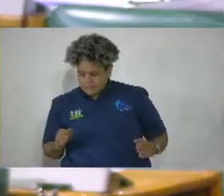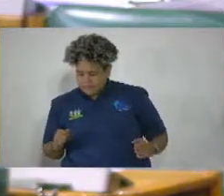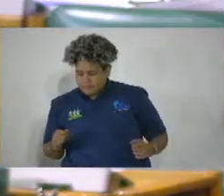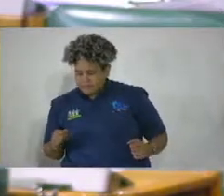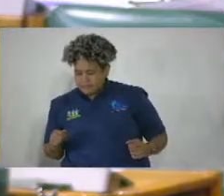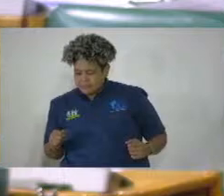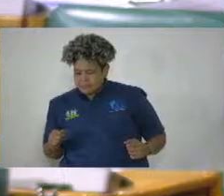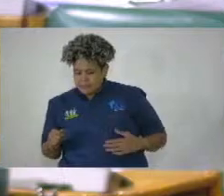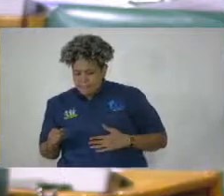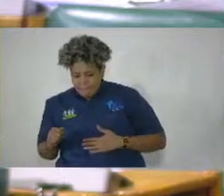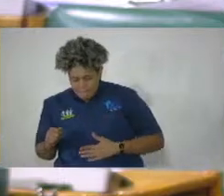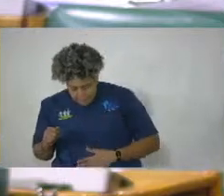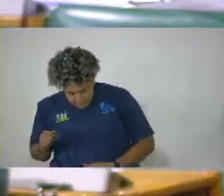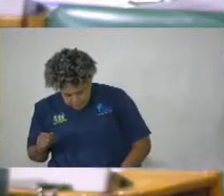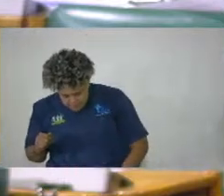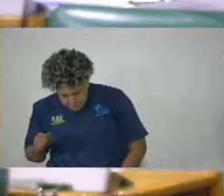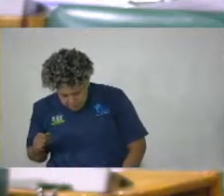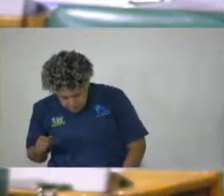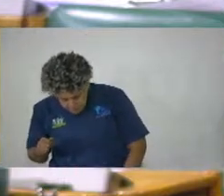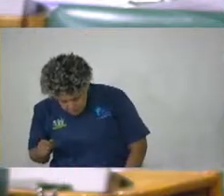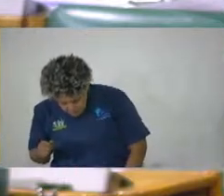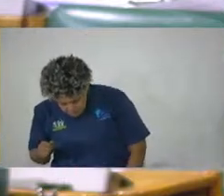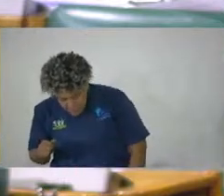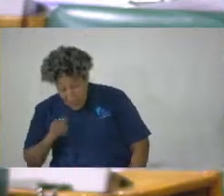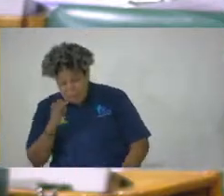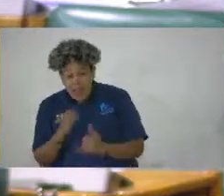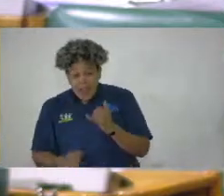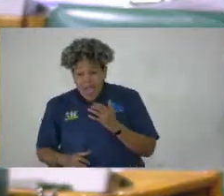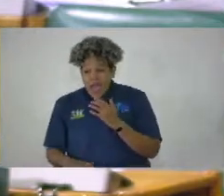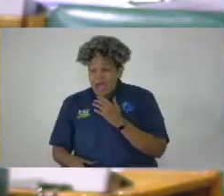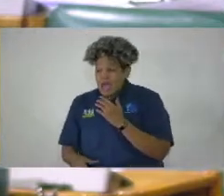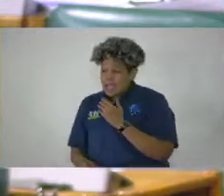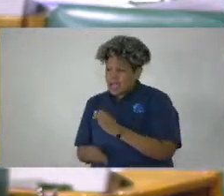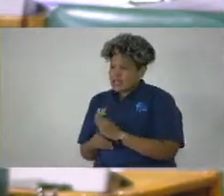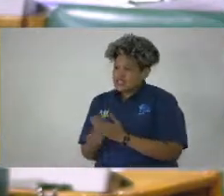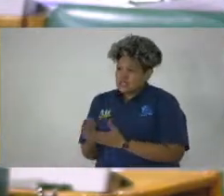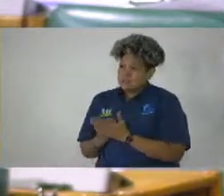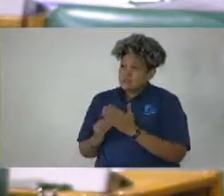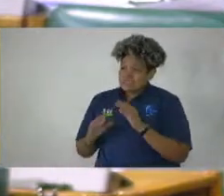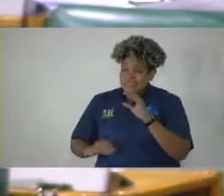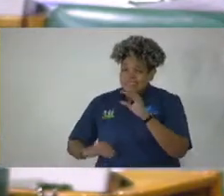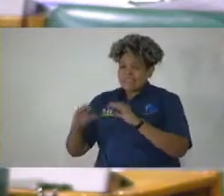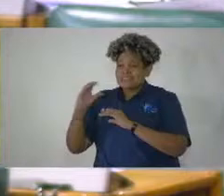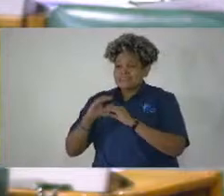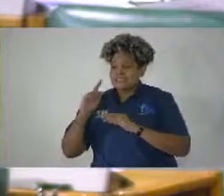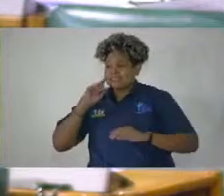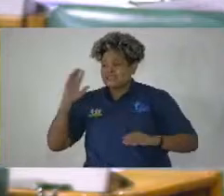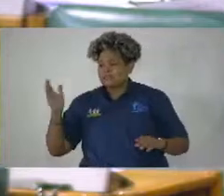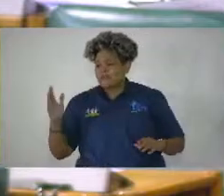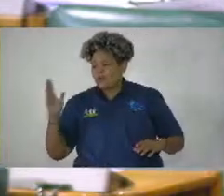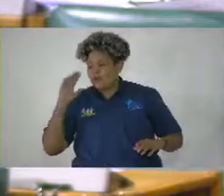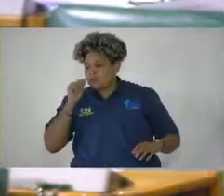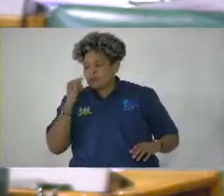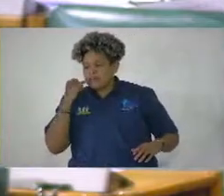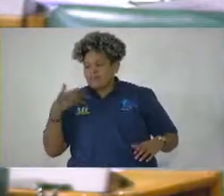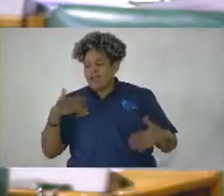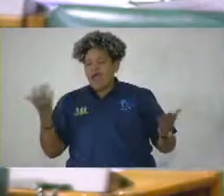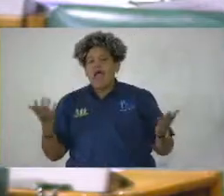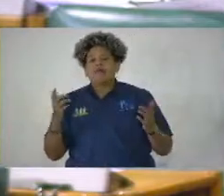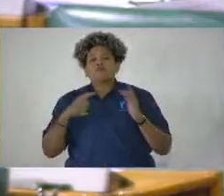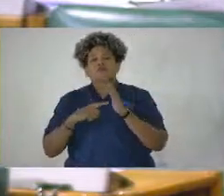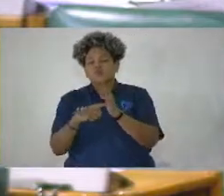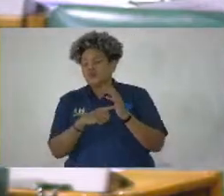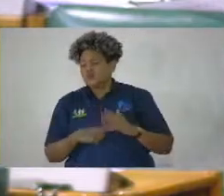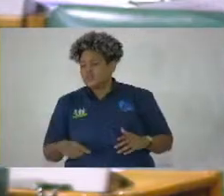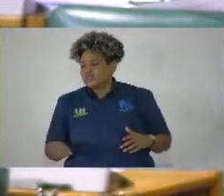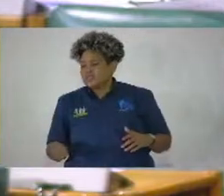And in my last supplementary budget presentation, what would it be if I never had a little prop? But it's